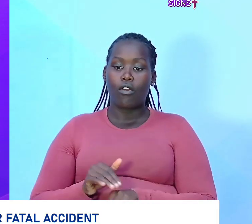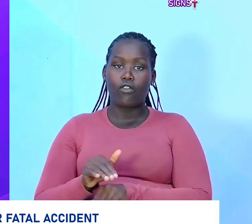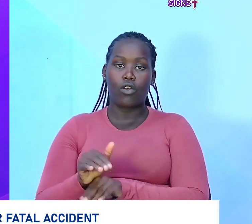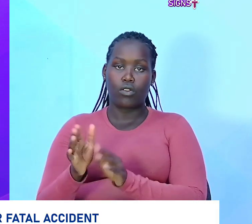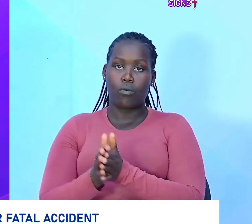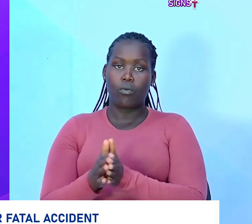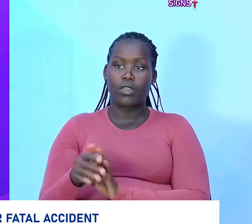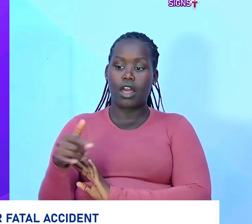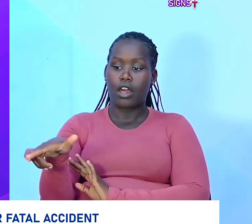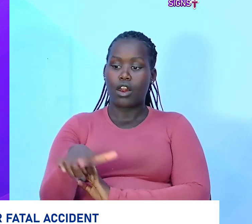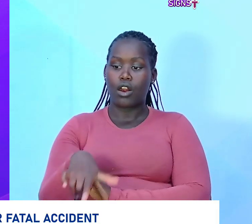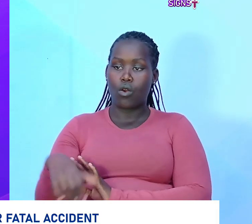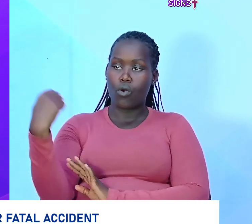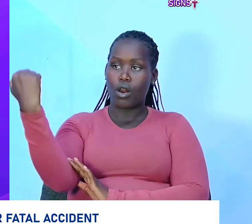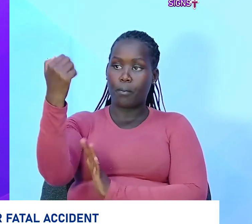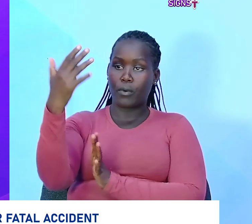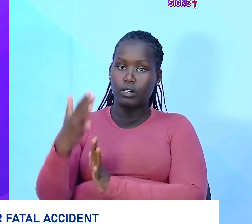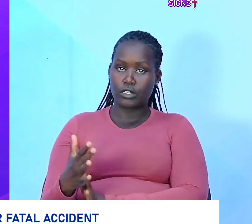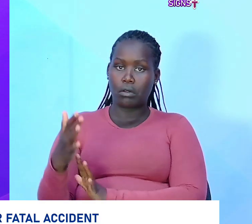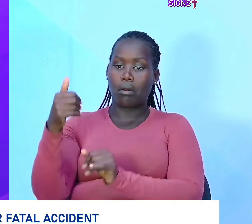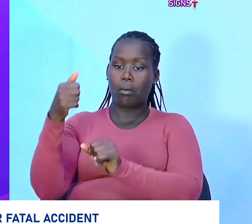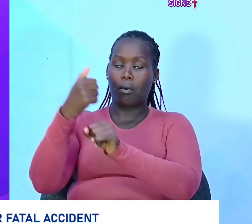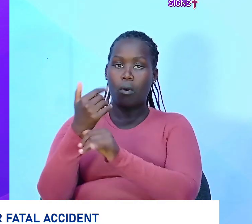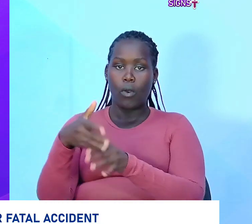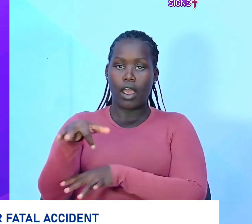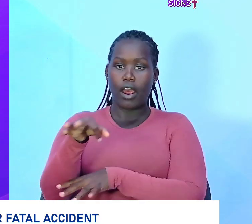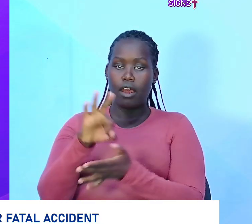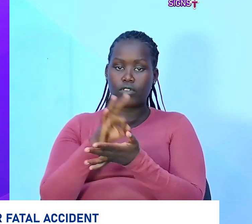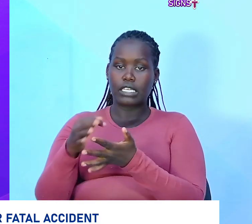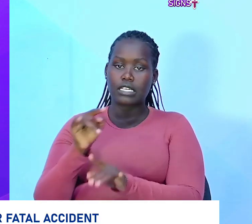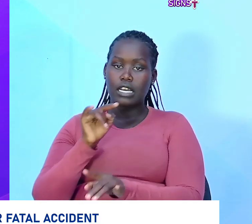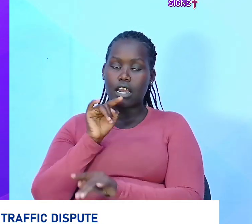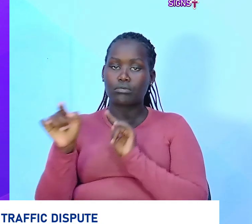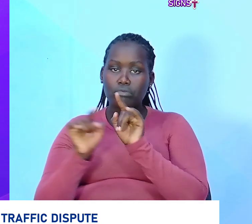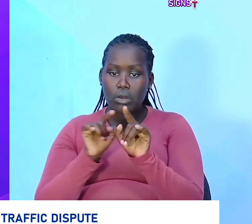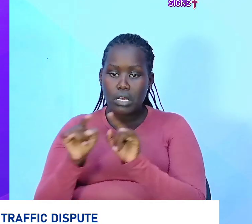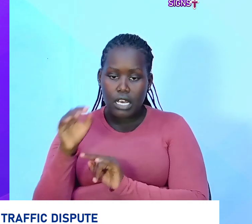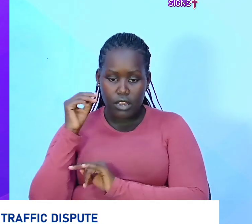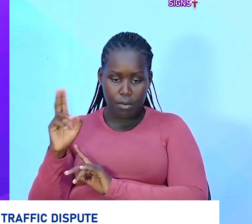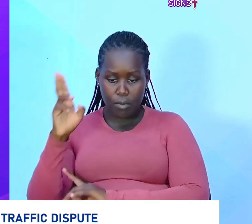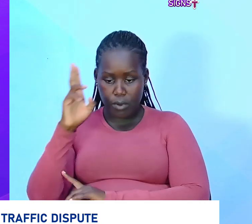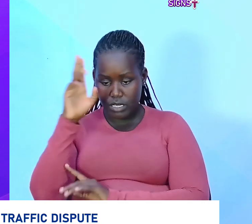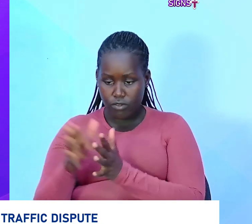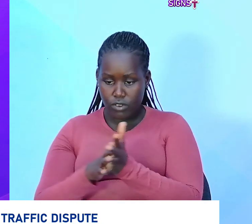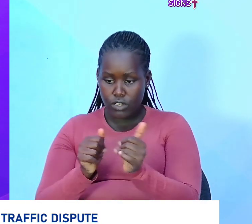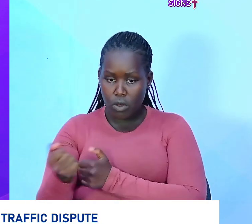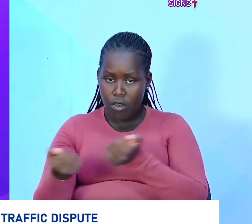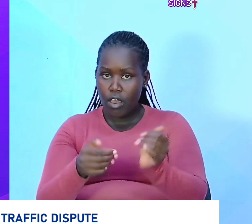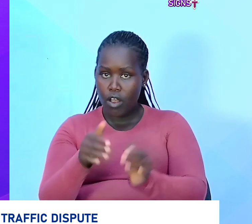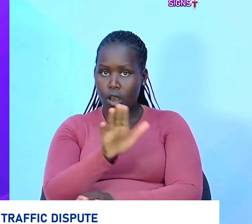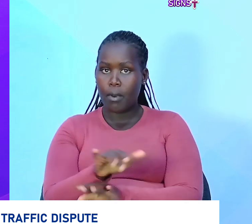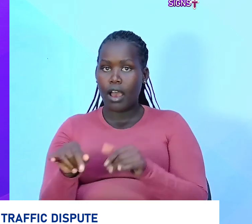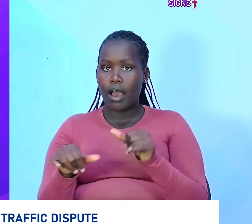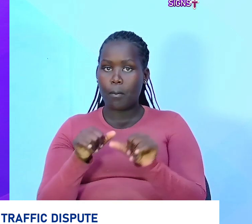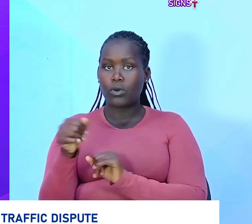local politician, stormed the facility, accusing officers of deliberately damaging his vehicle over a